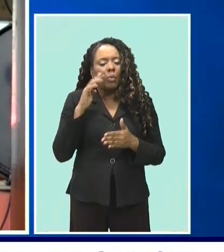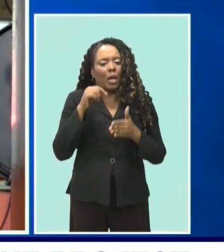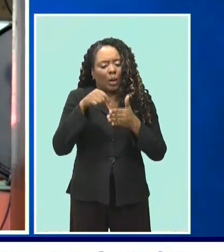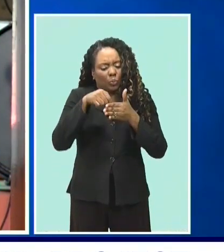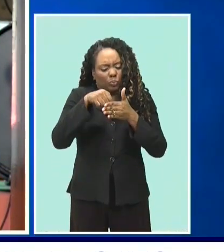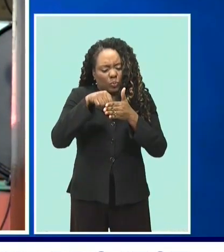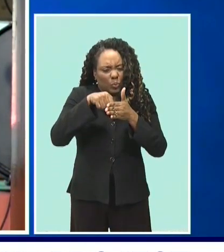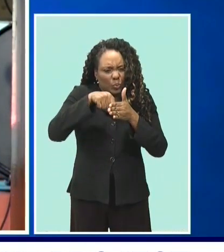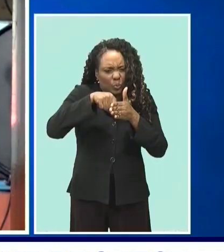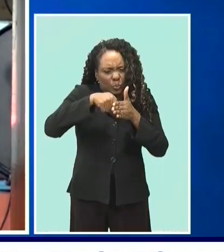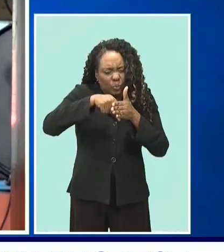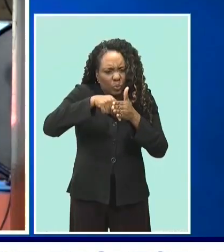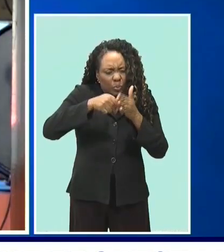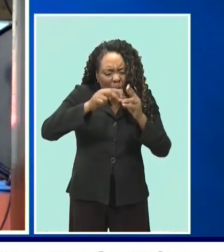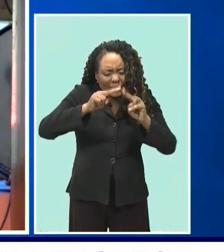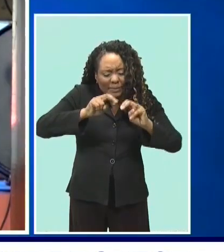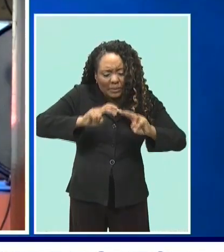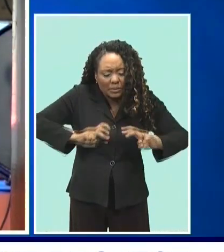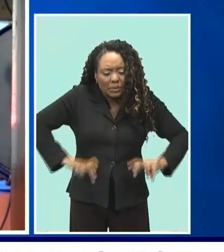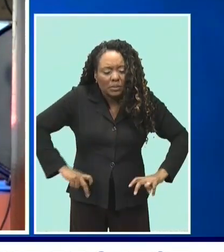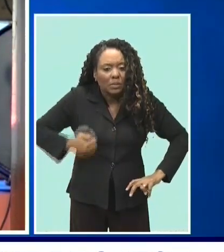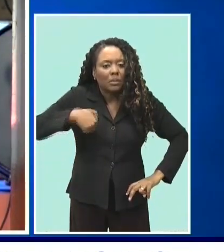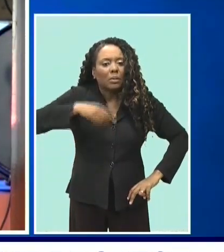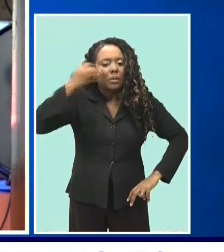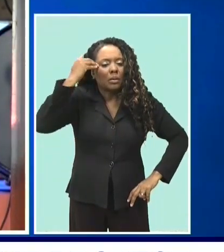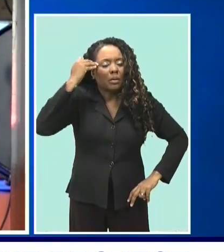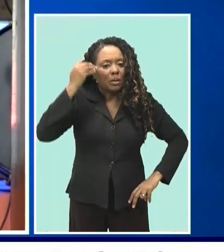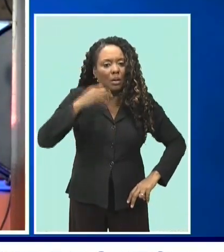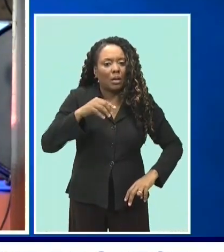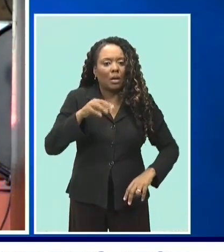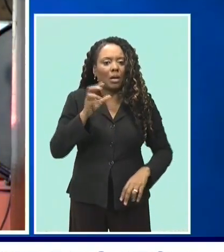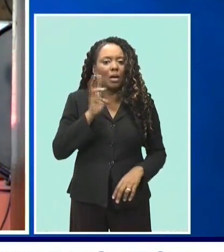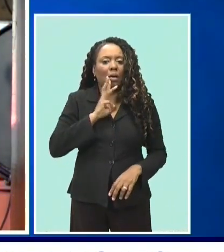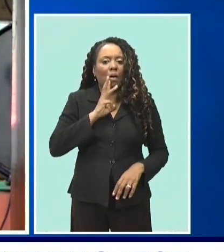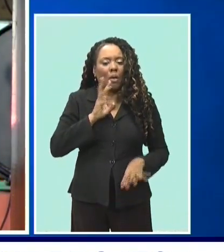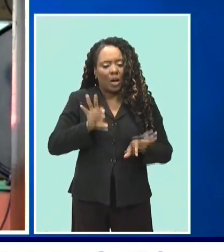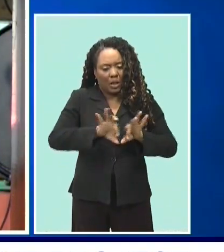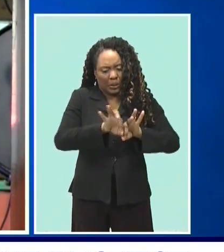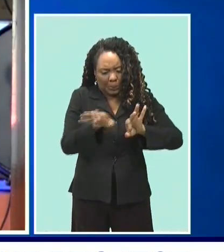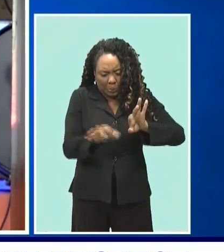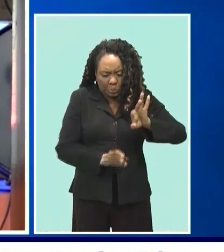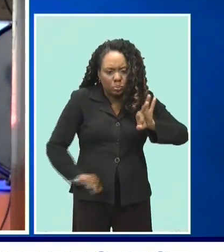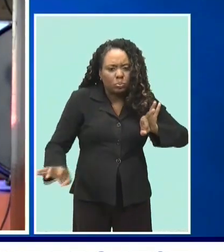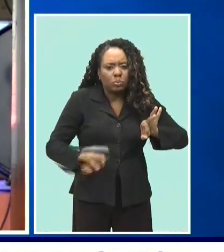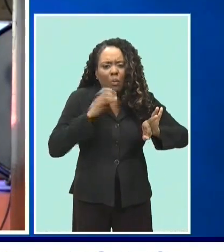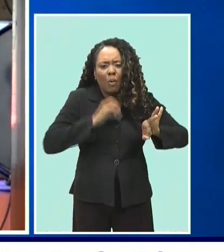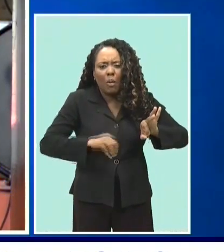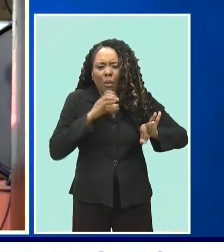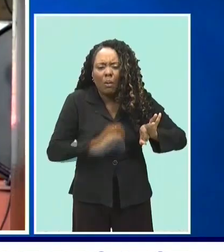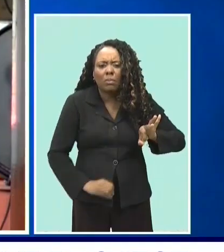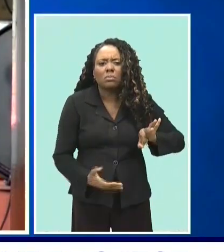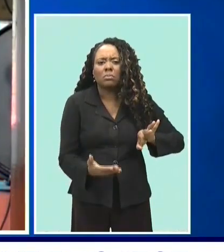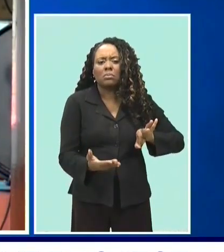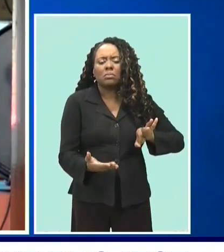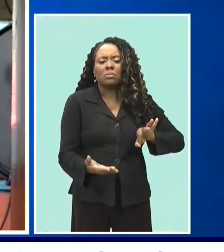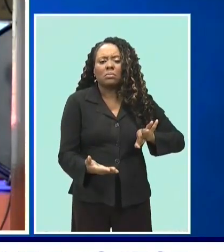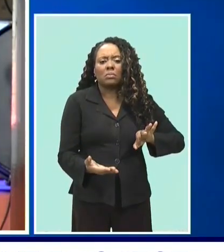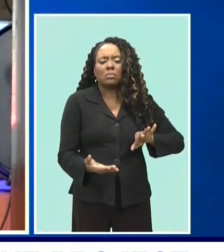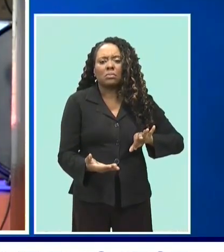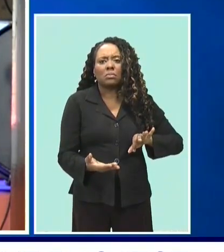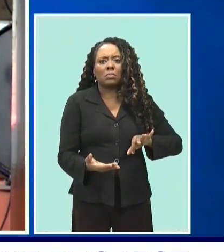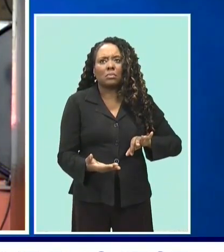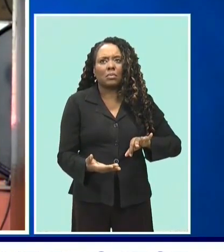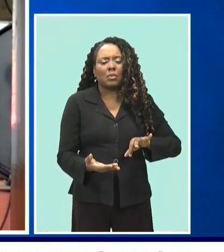those areas. We are aware that the water mains are old, therefore we know